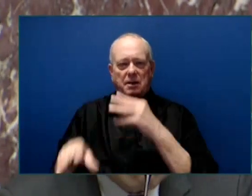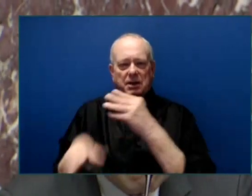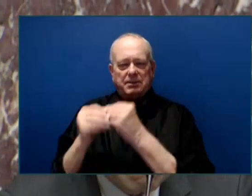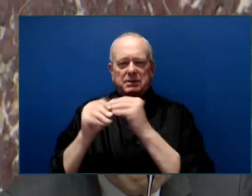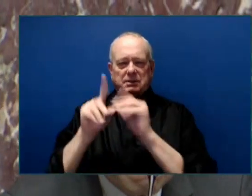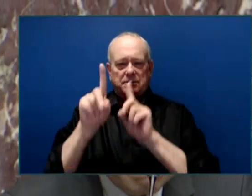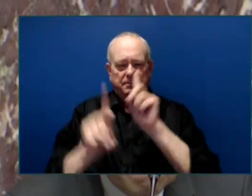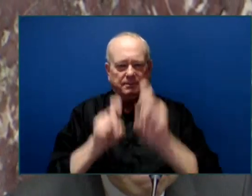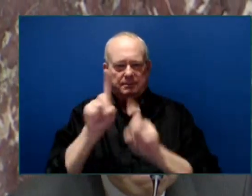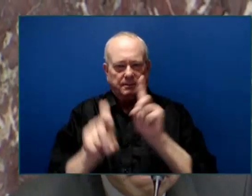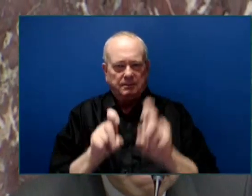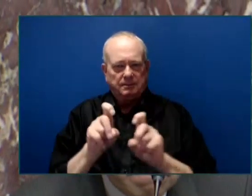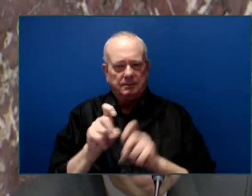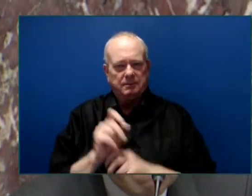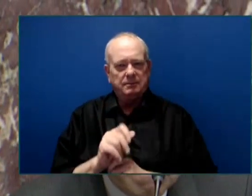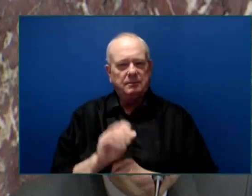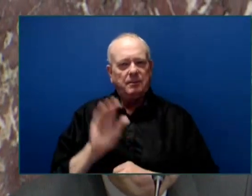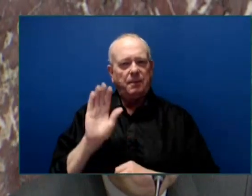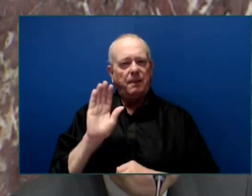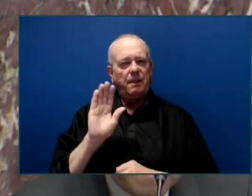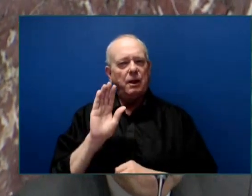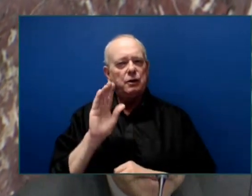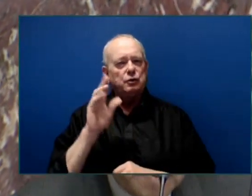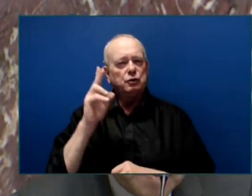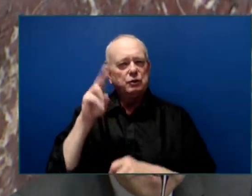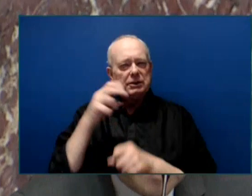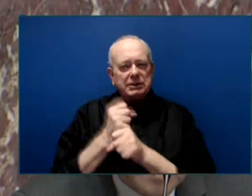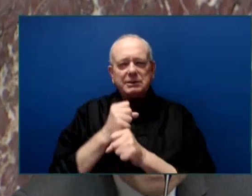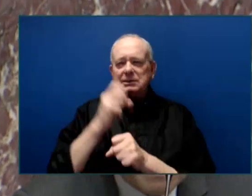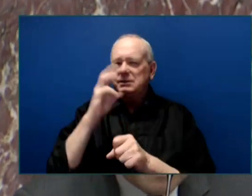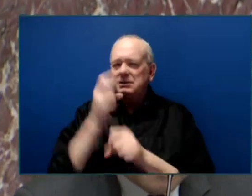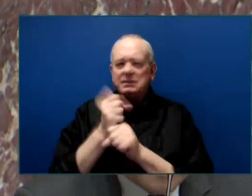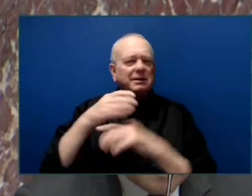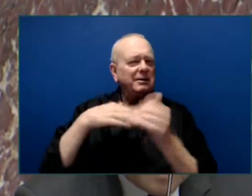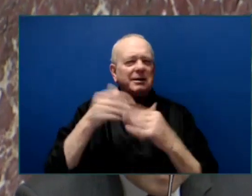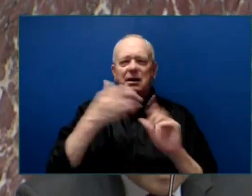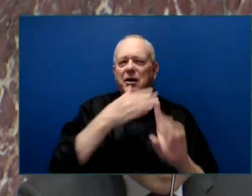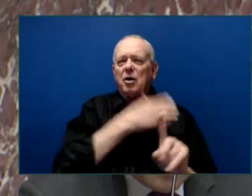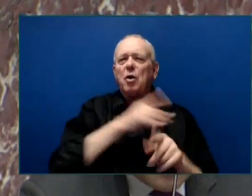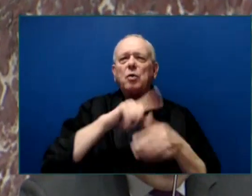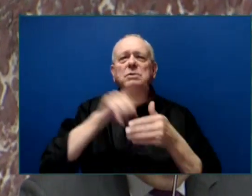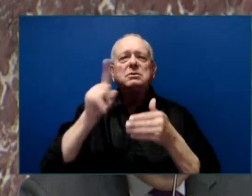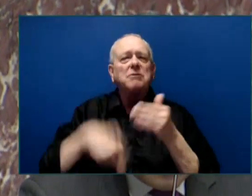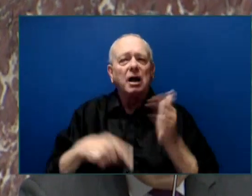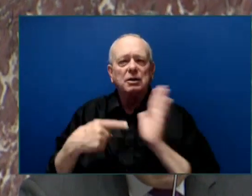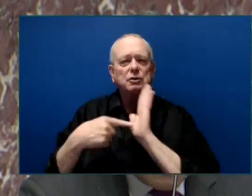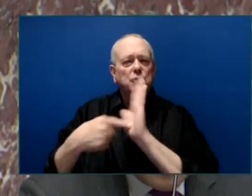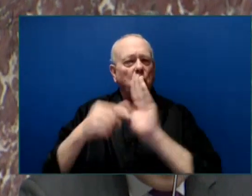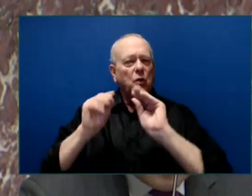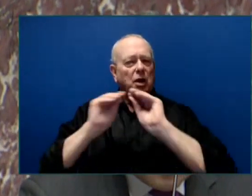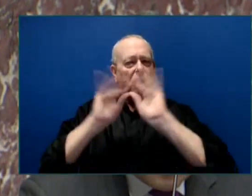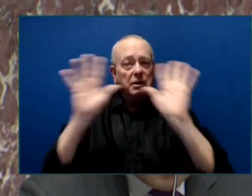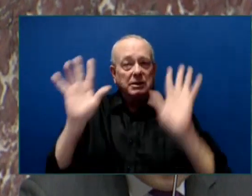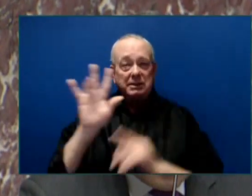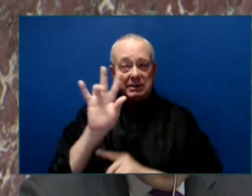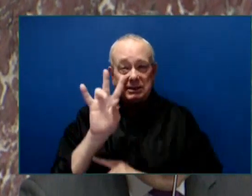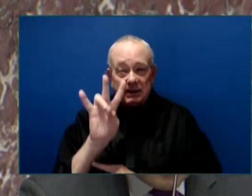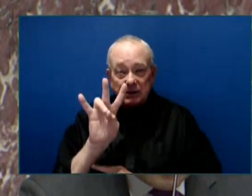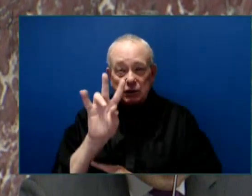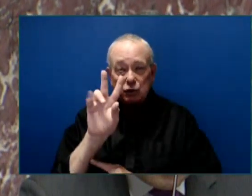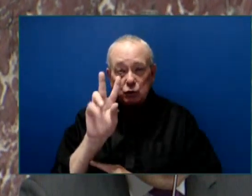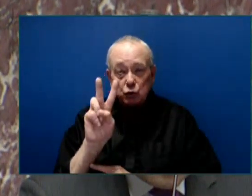that report said. A staggering 72% of respondents reported unmet health